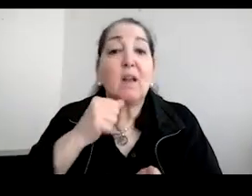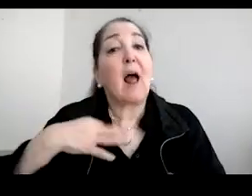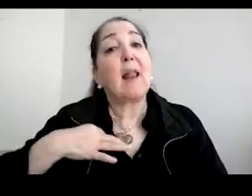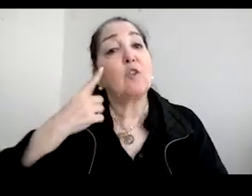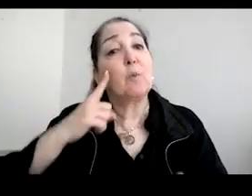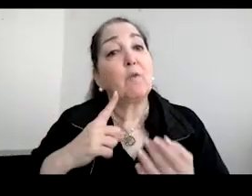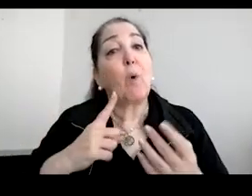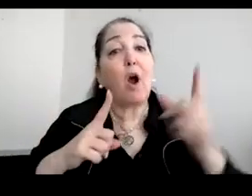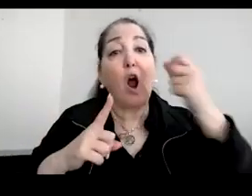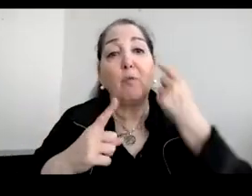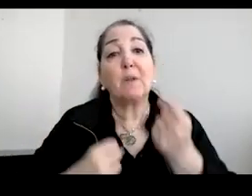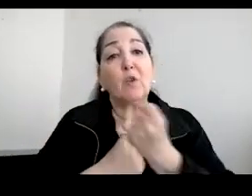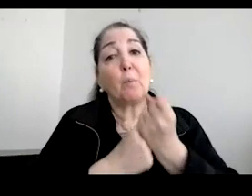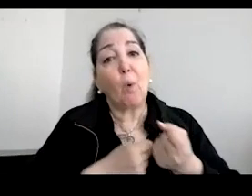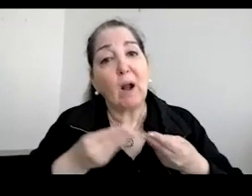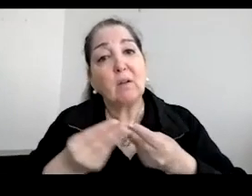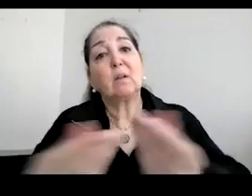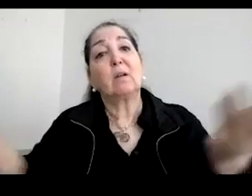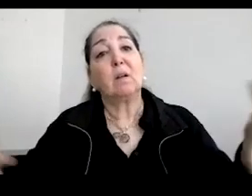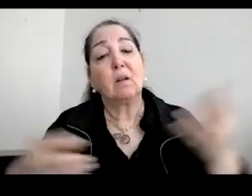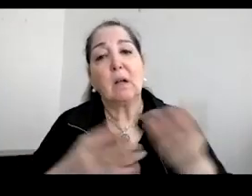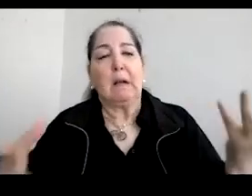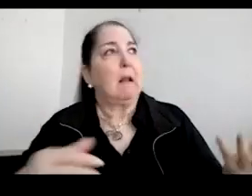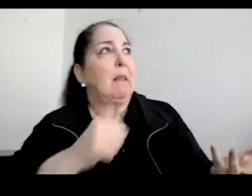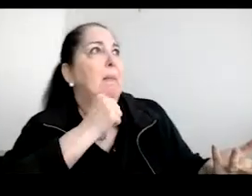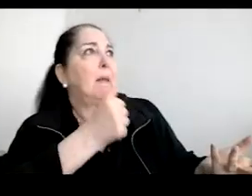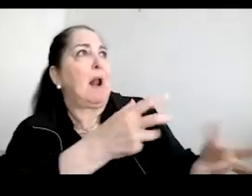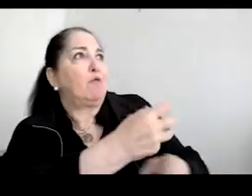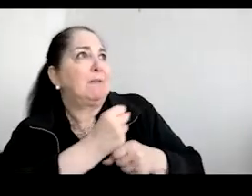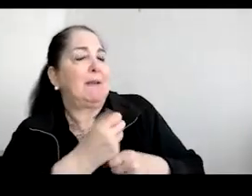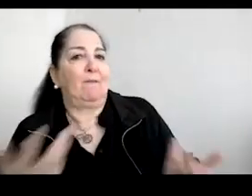that that the federal government has put into place.